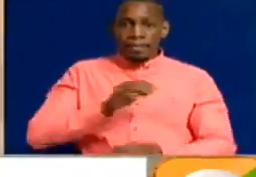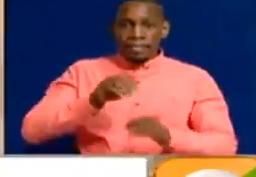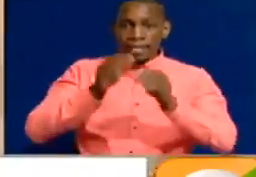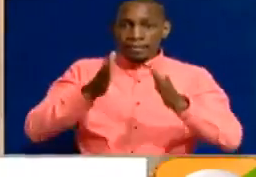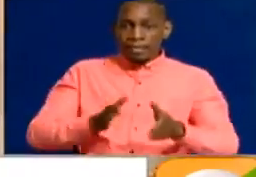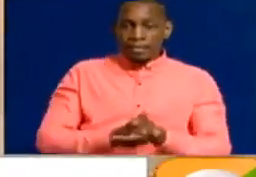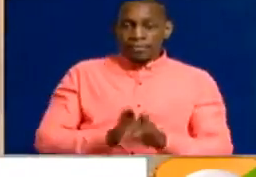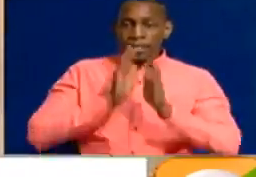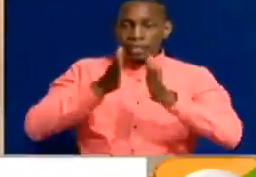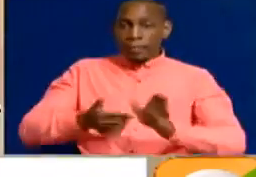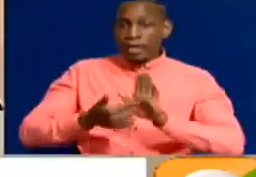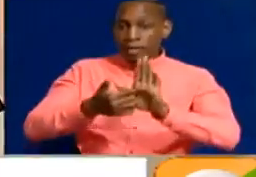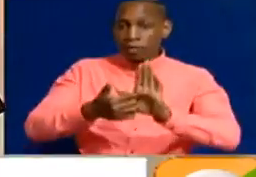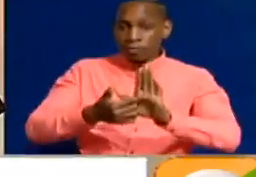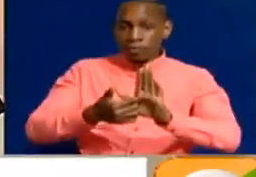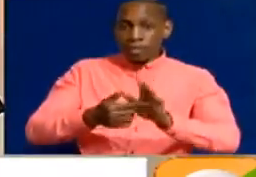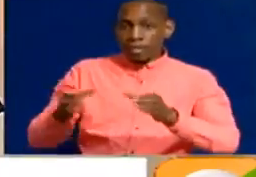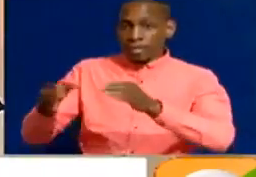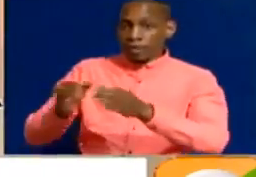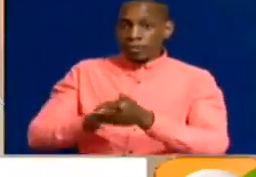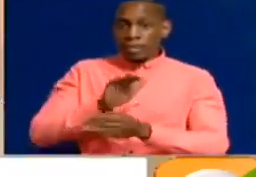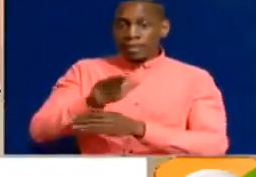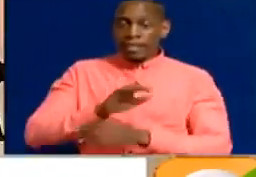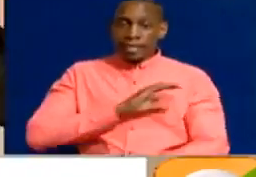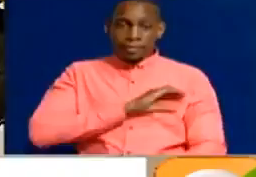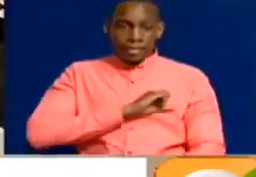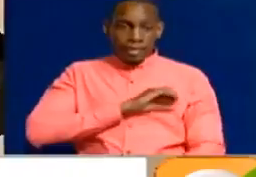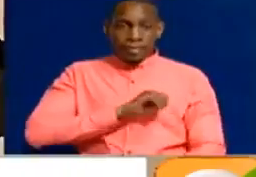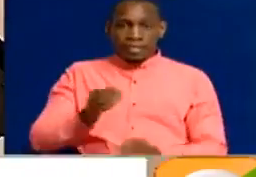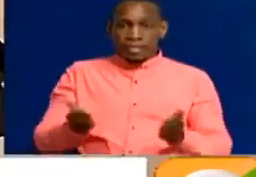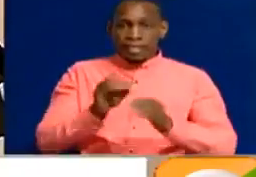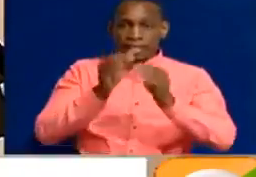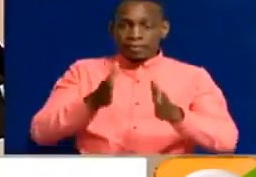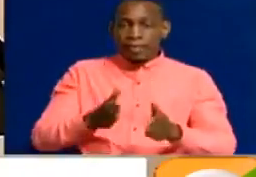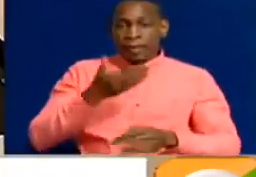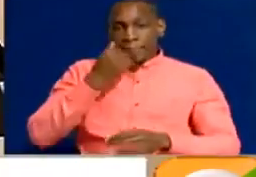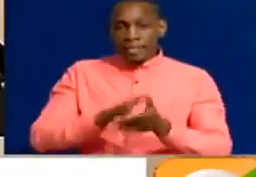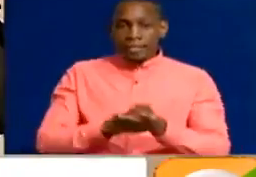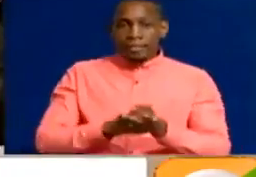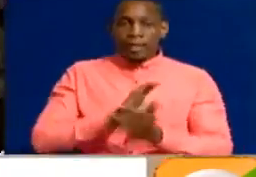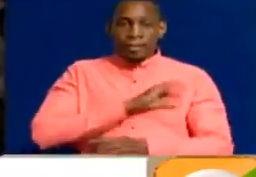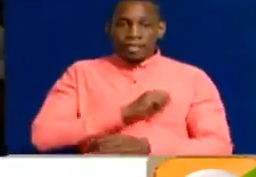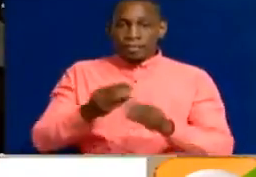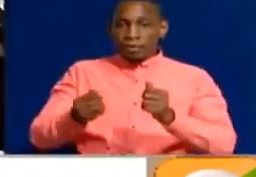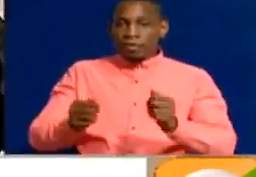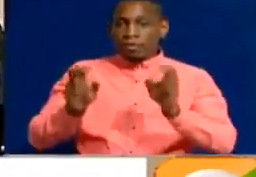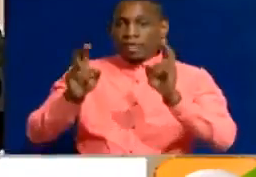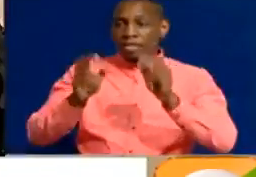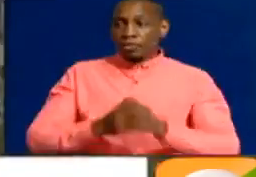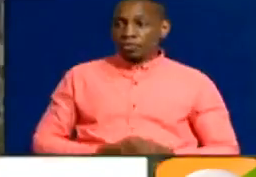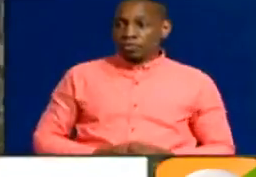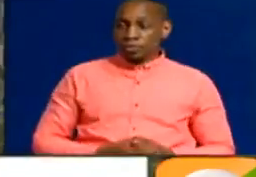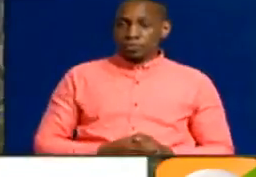investors. And as Dennis Sotieno reports, the firm has called for calm, urging investors to give it time to sort out the issues.